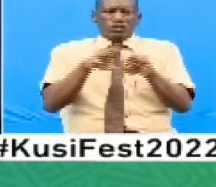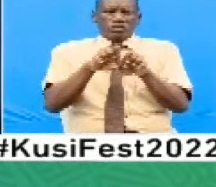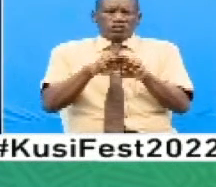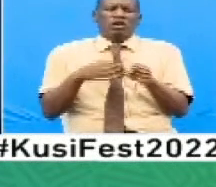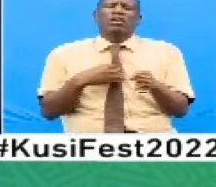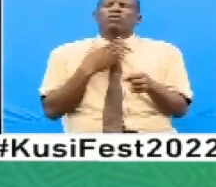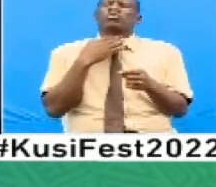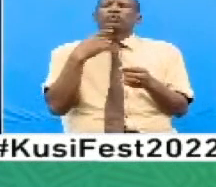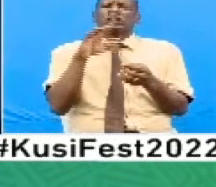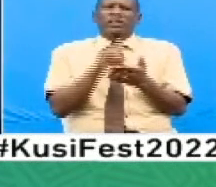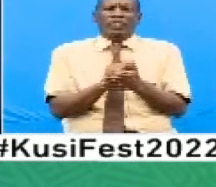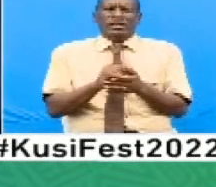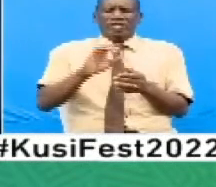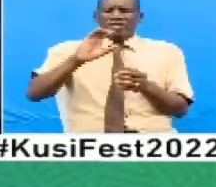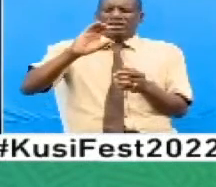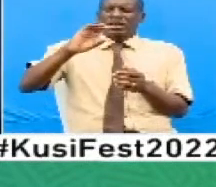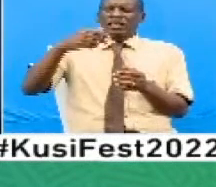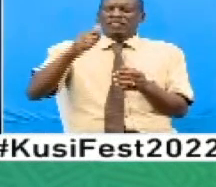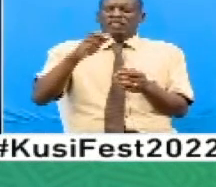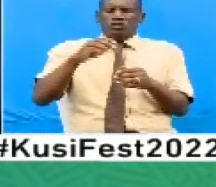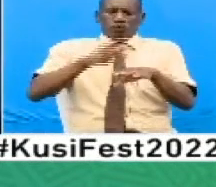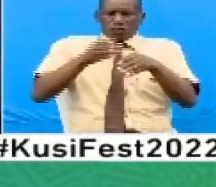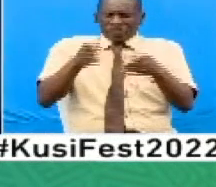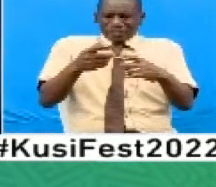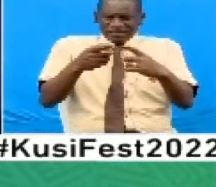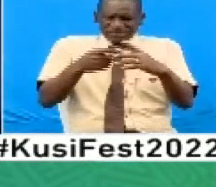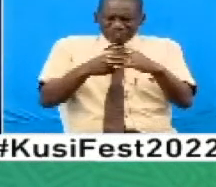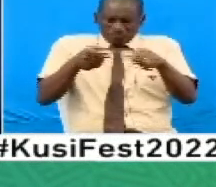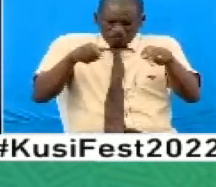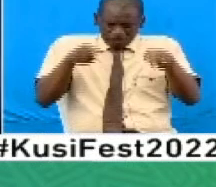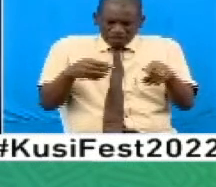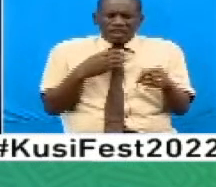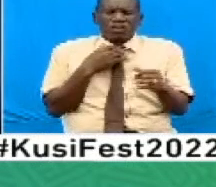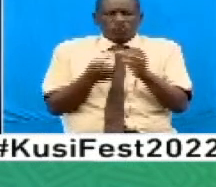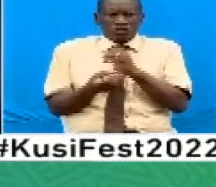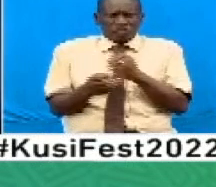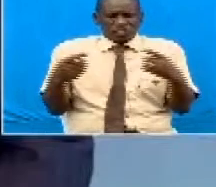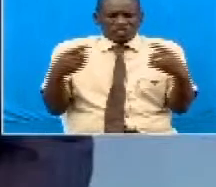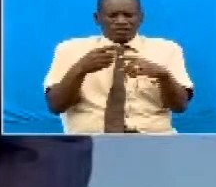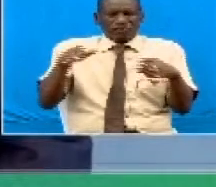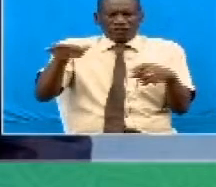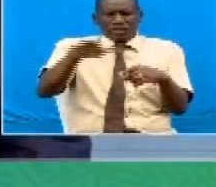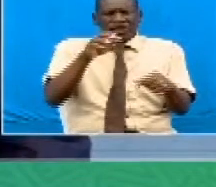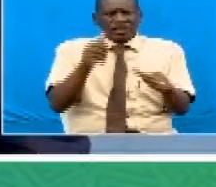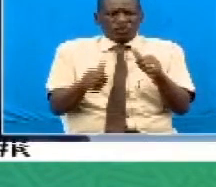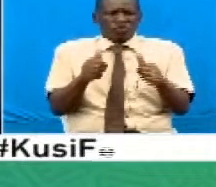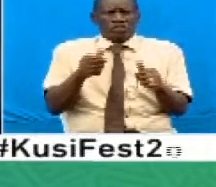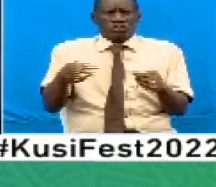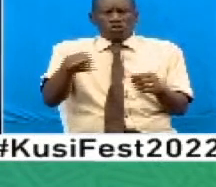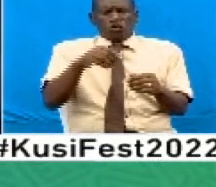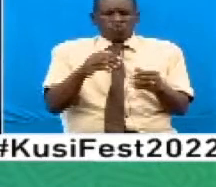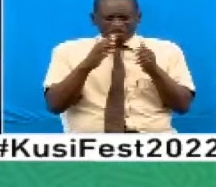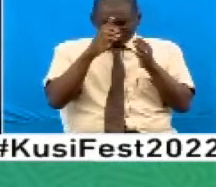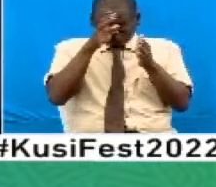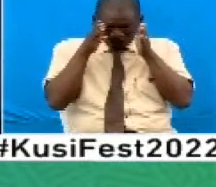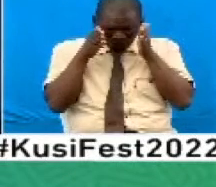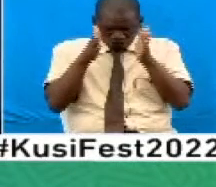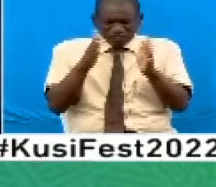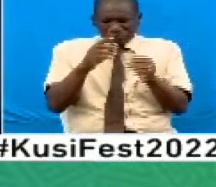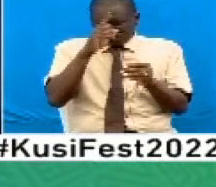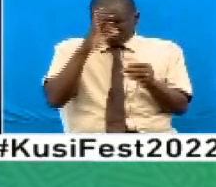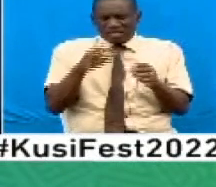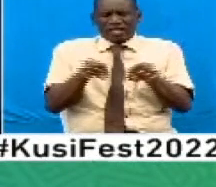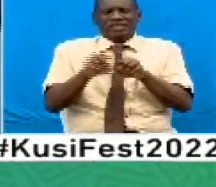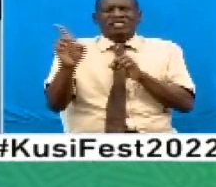wanted to say that charity begins at home, and I wanted to outline a couple of areas that we are passionate about at